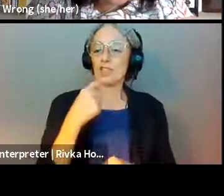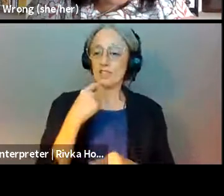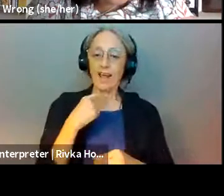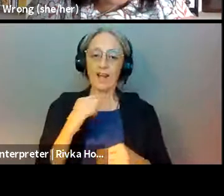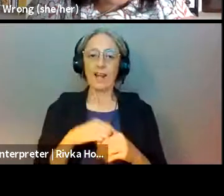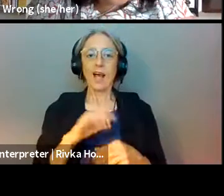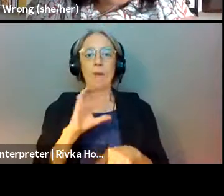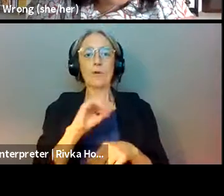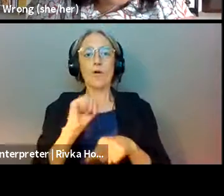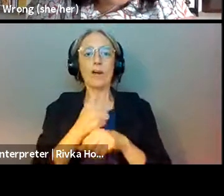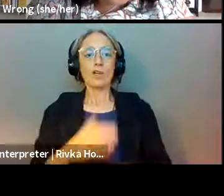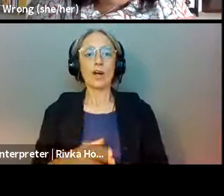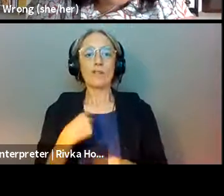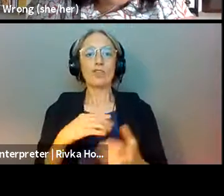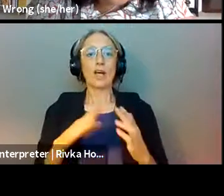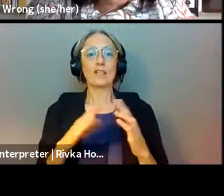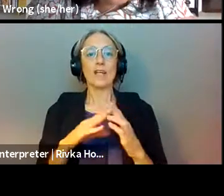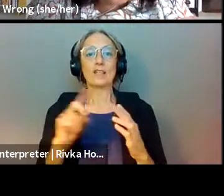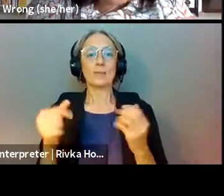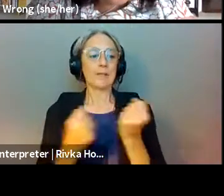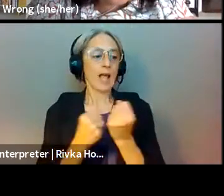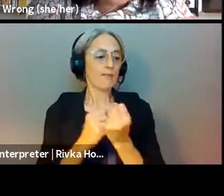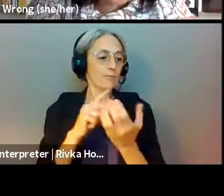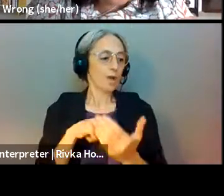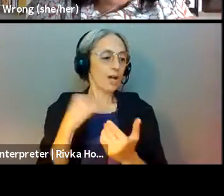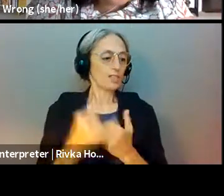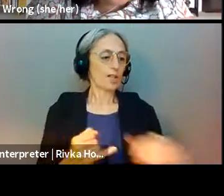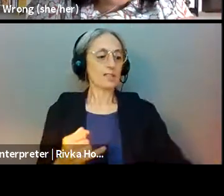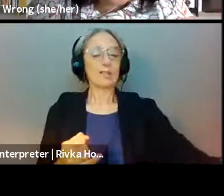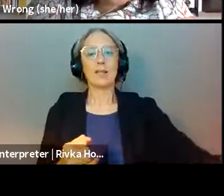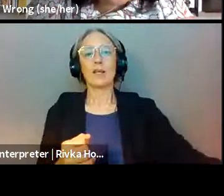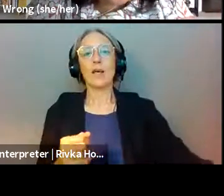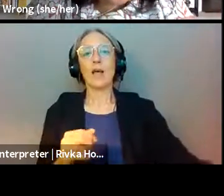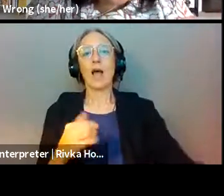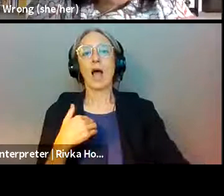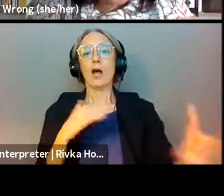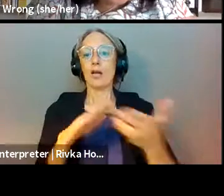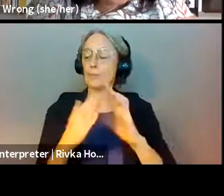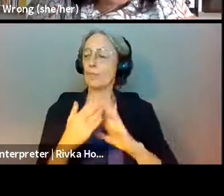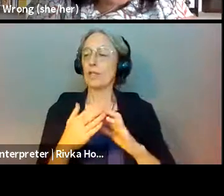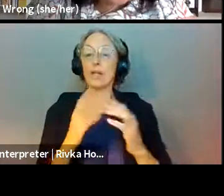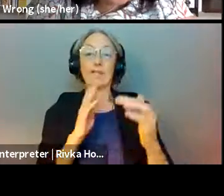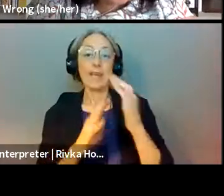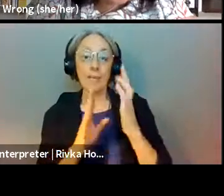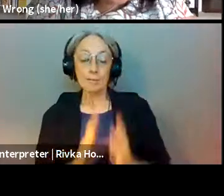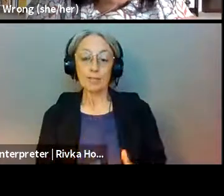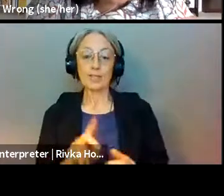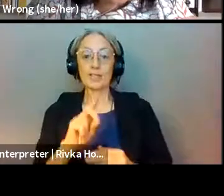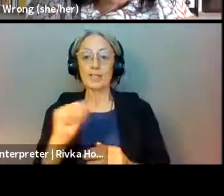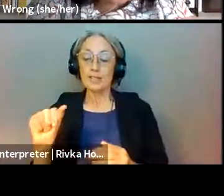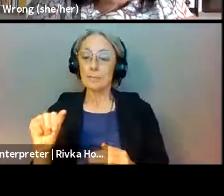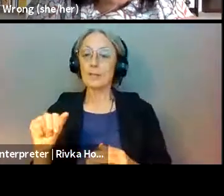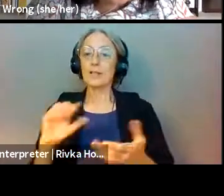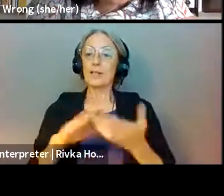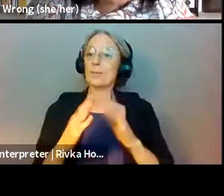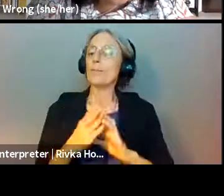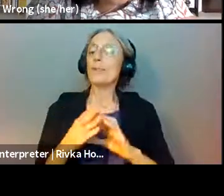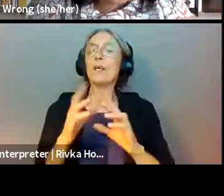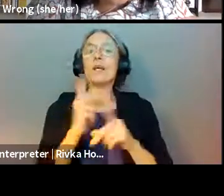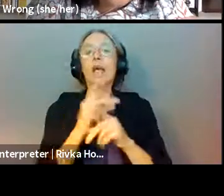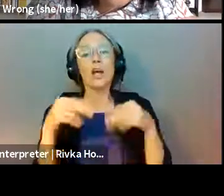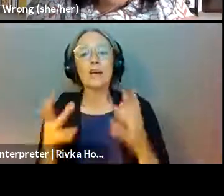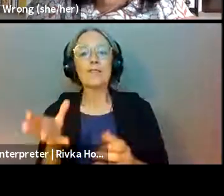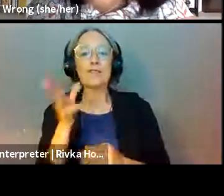Disability Advocacy Project. We're a community of immigrants with disabilities, families, caregivers, advocates, government,